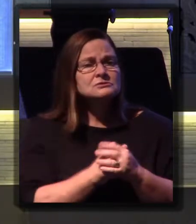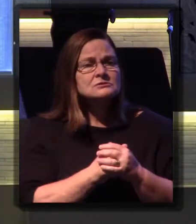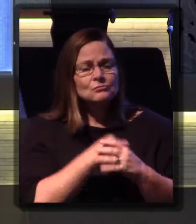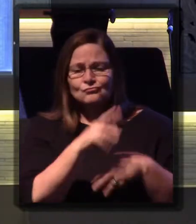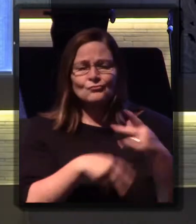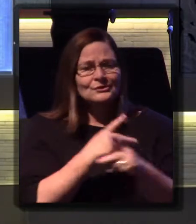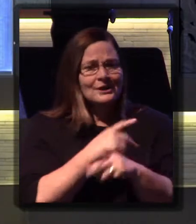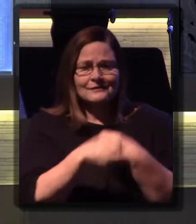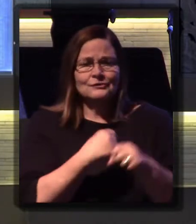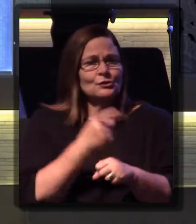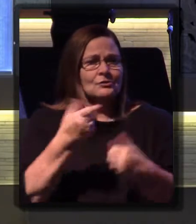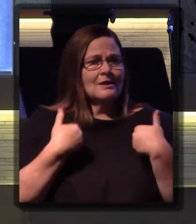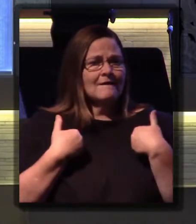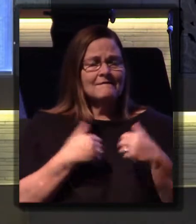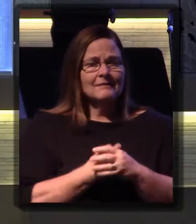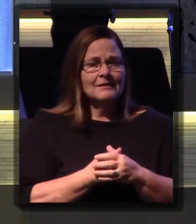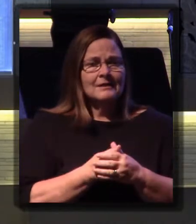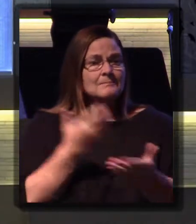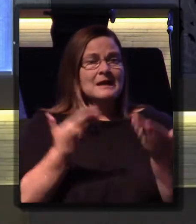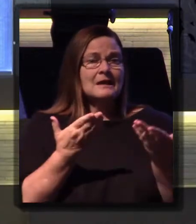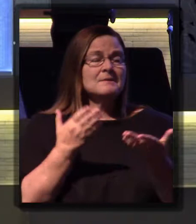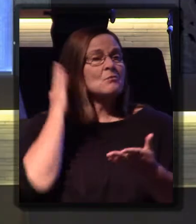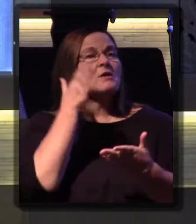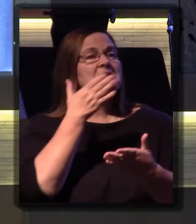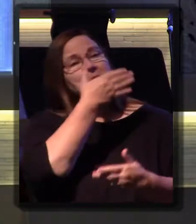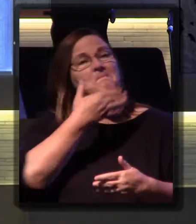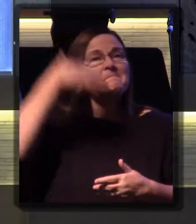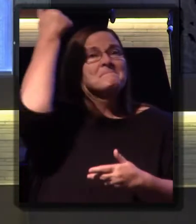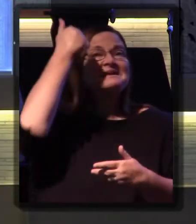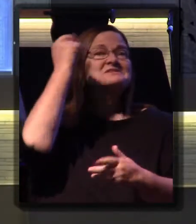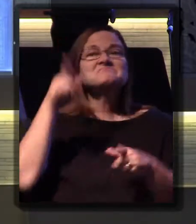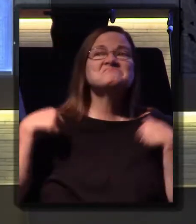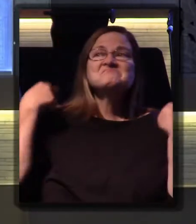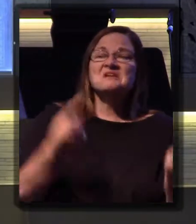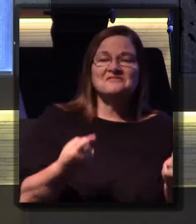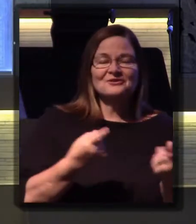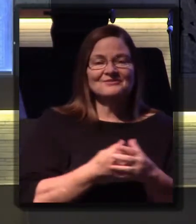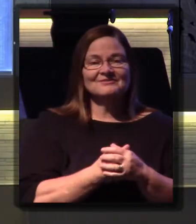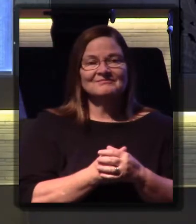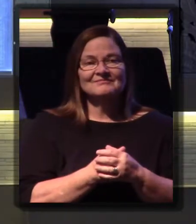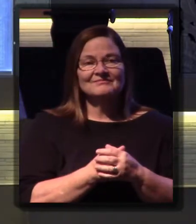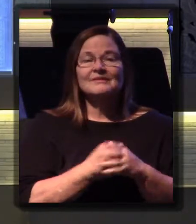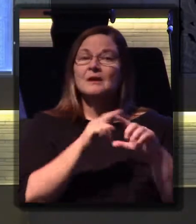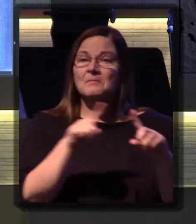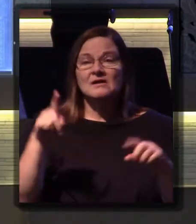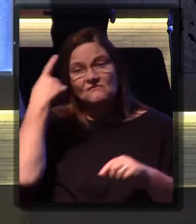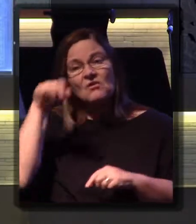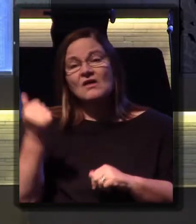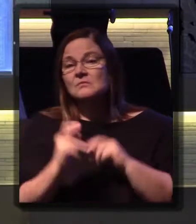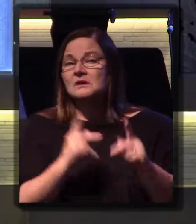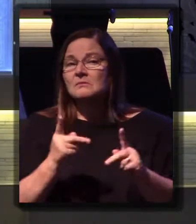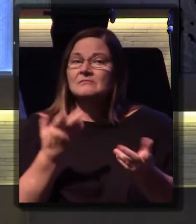like to let you know that who knows what kind of year you will have. Maybe it will be the best year